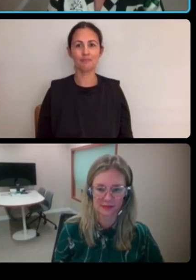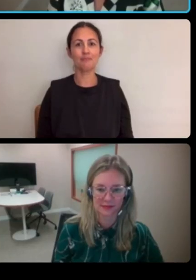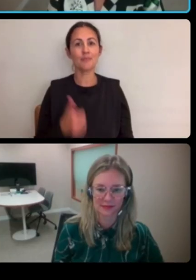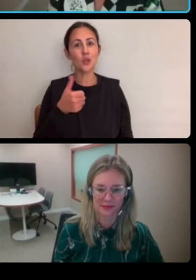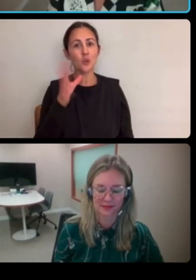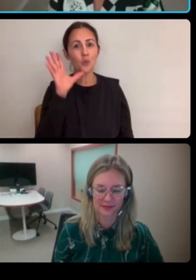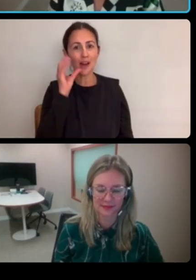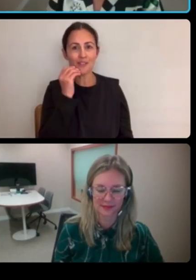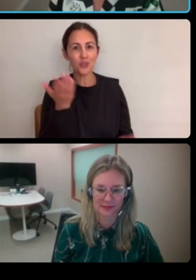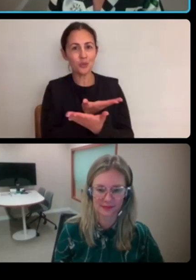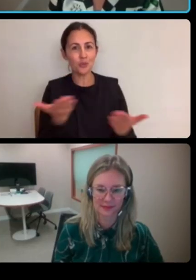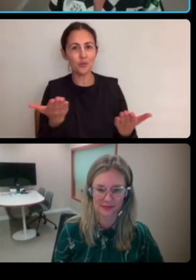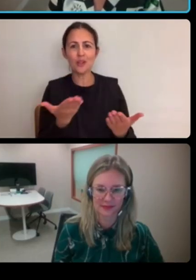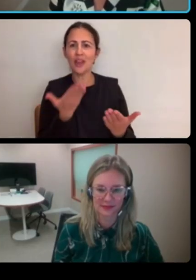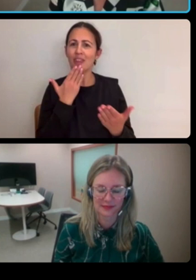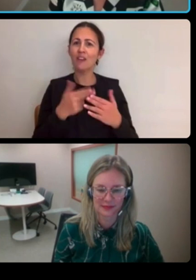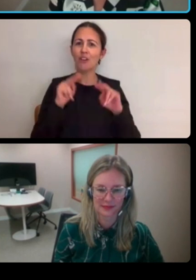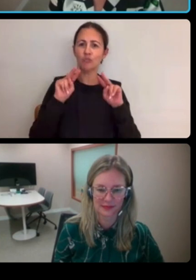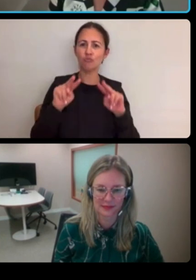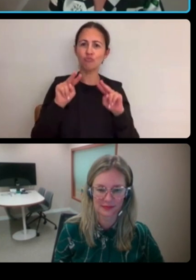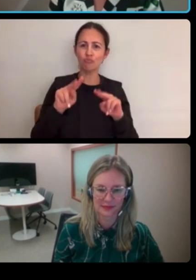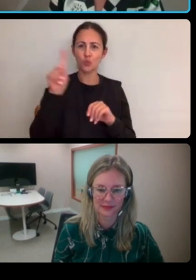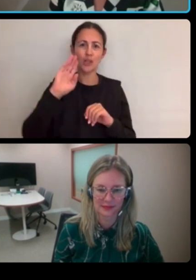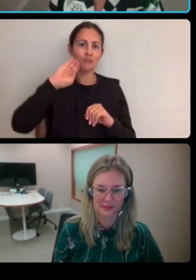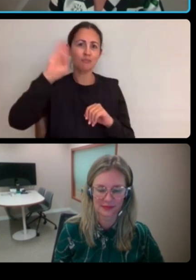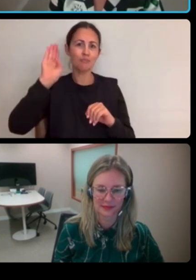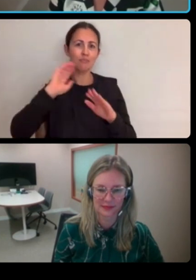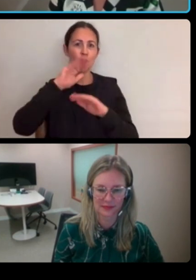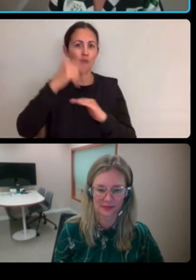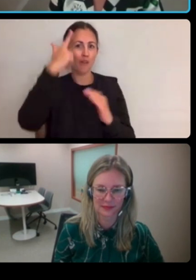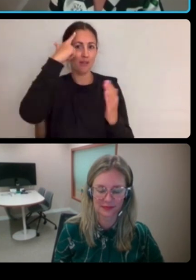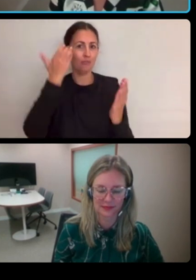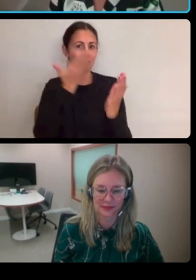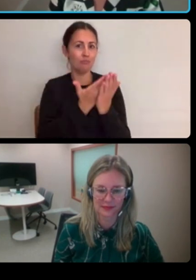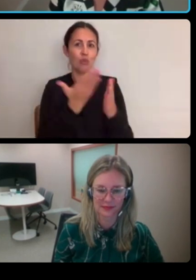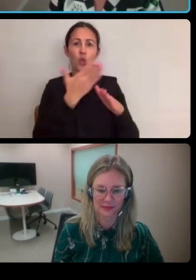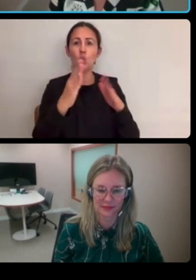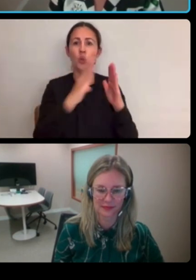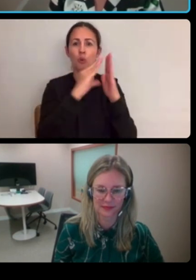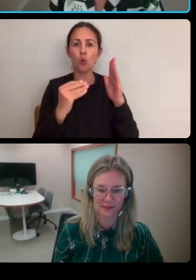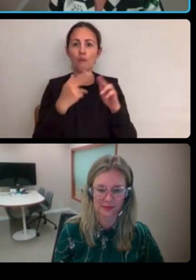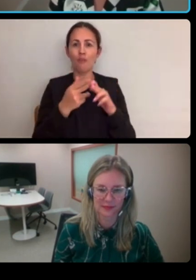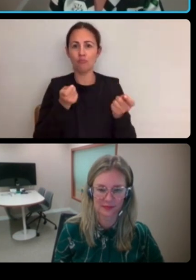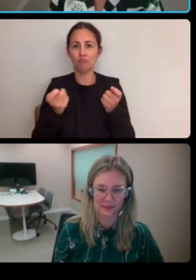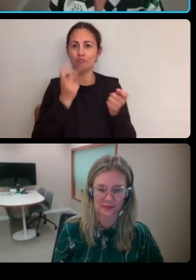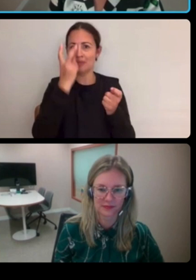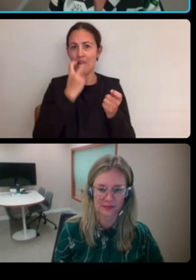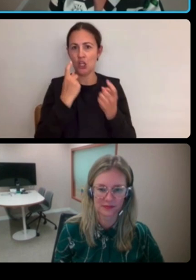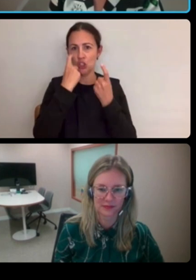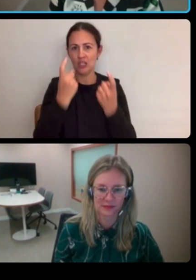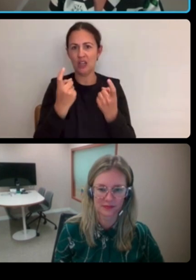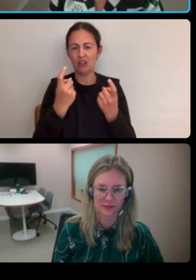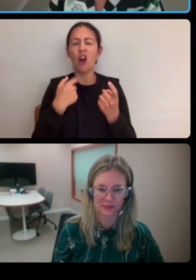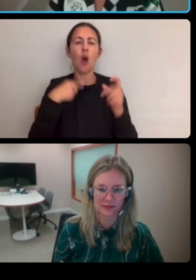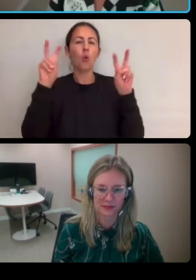Good afternoon, and thank you all for tuning in to today's webinar about the proposed new model for regulating aged care. I will call it the new model from here